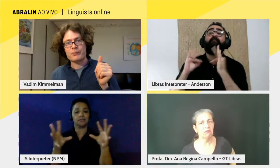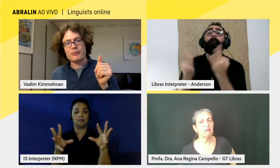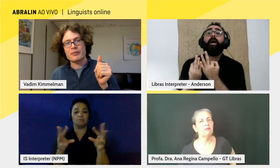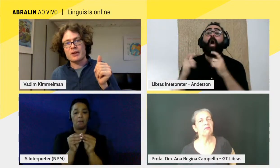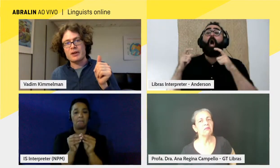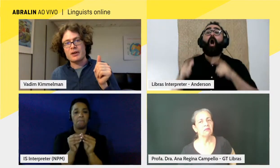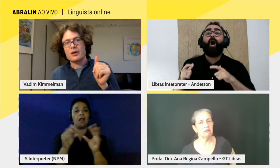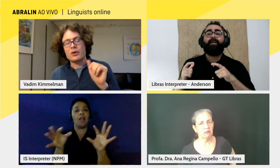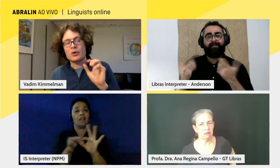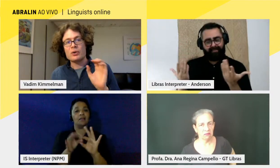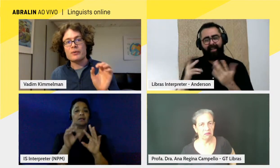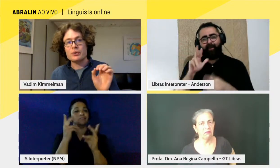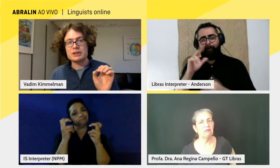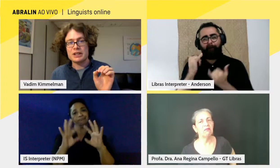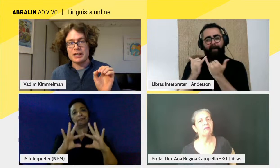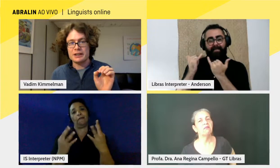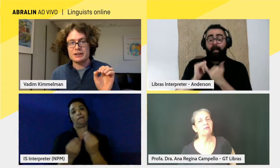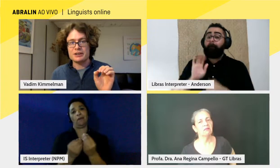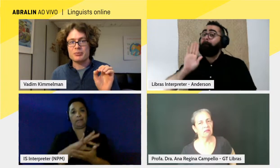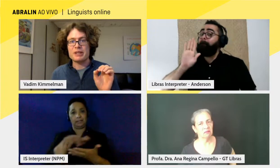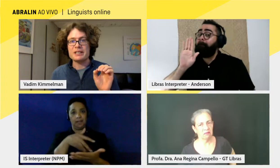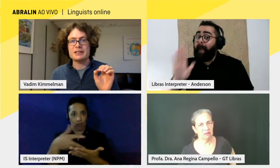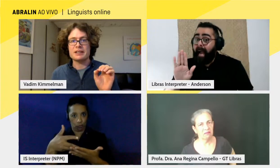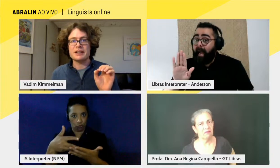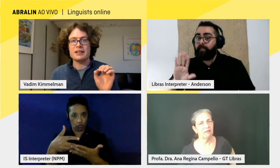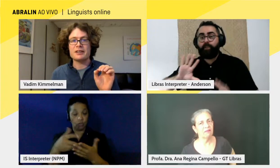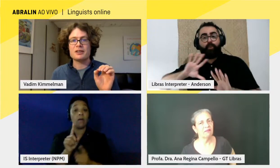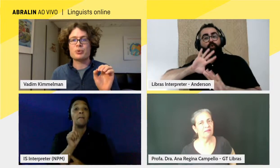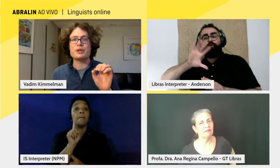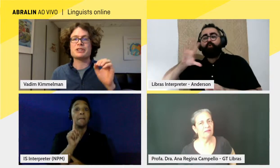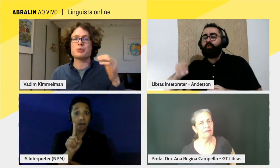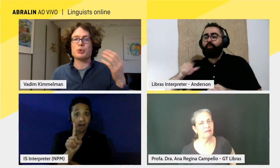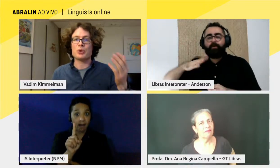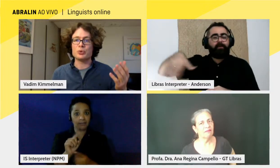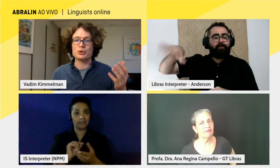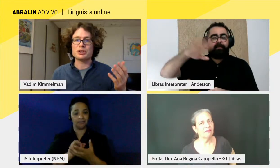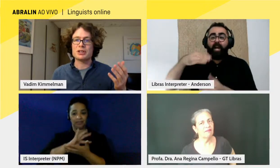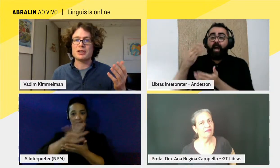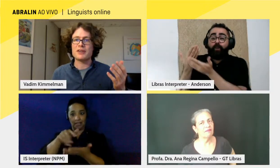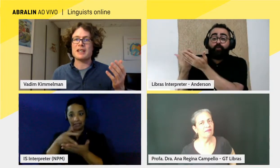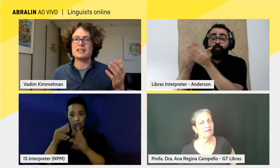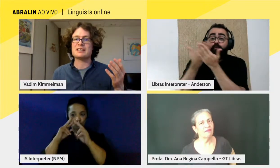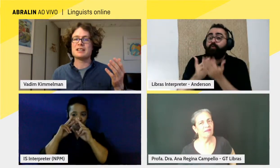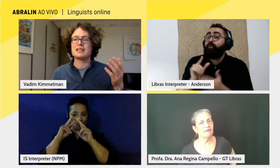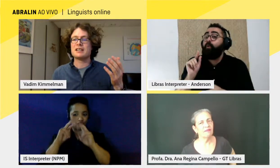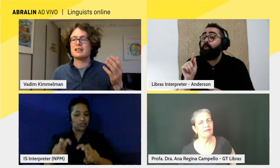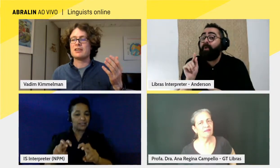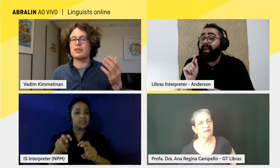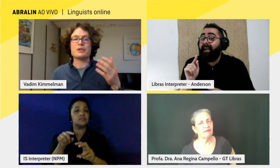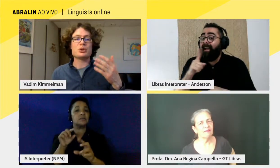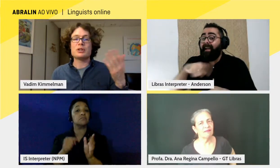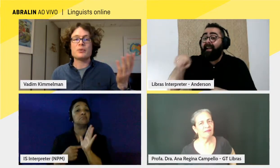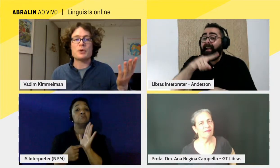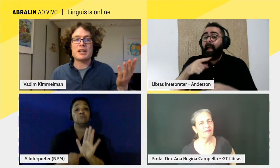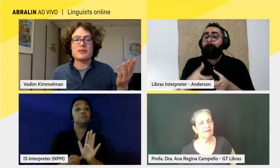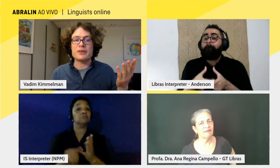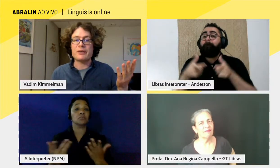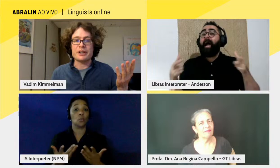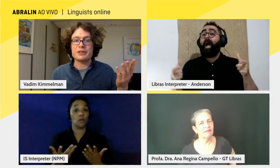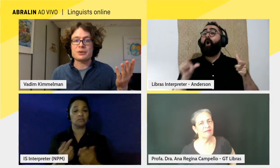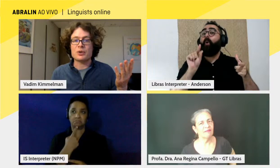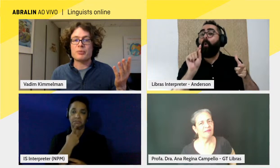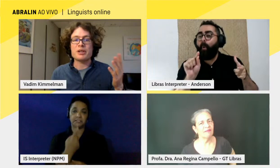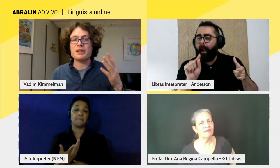However, all of those studies basically presuppose that there is only